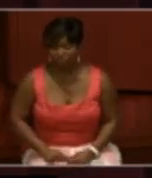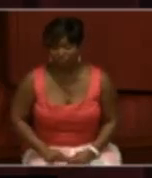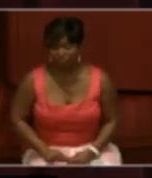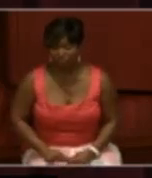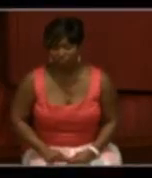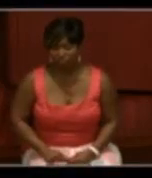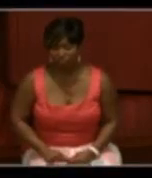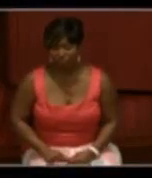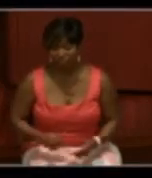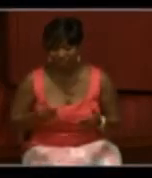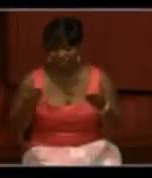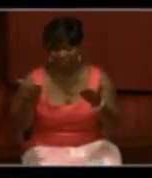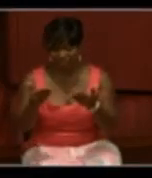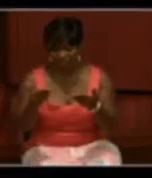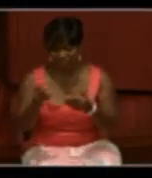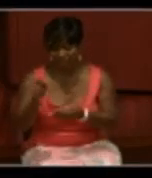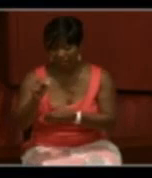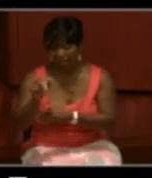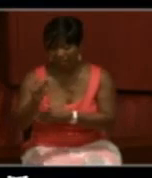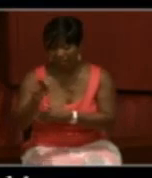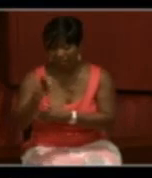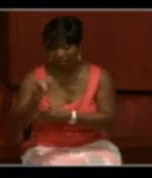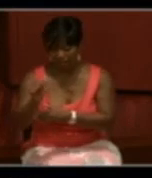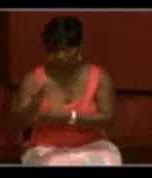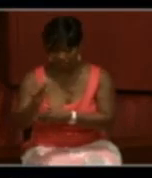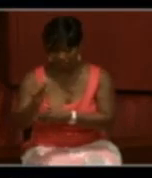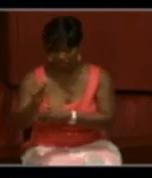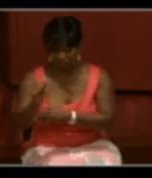Here at the National Archives,